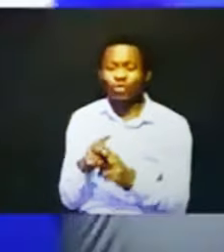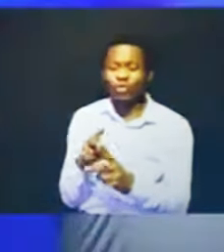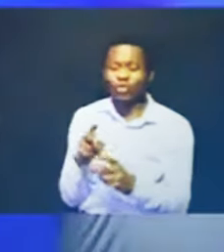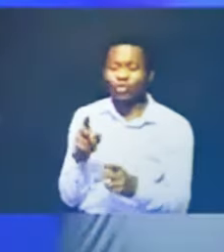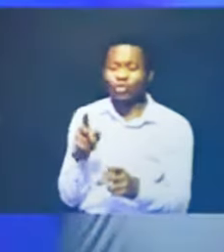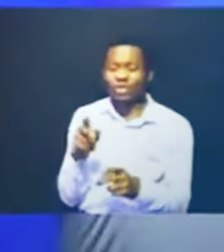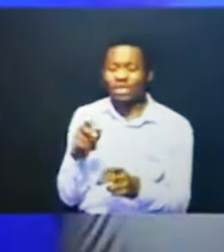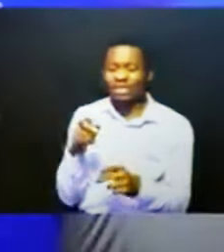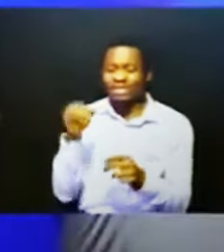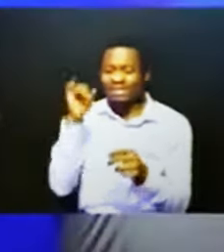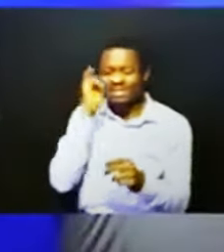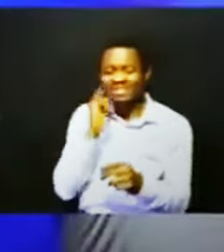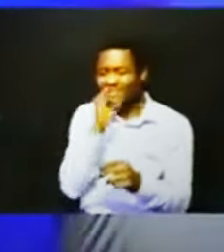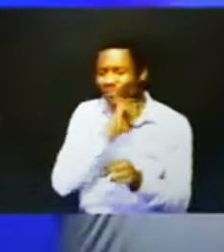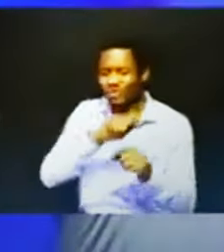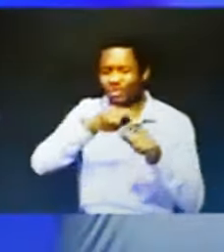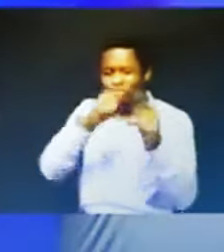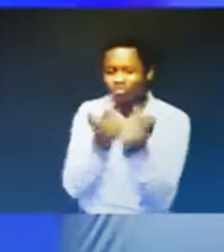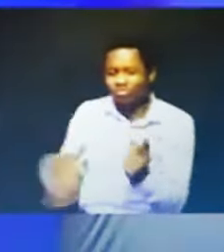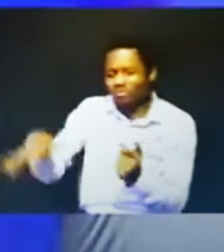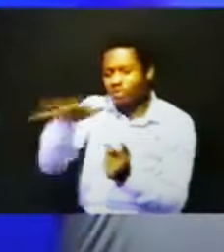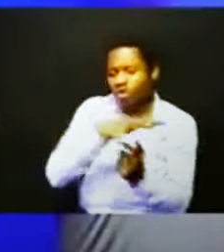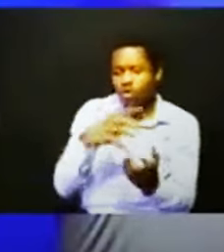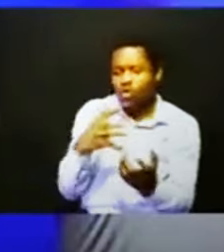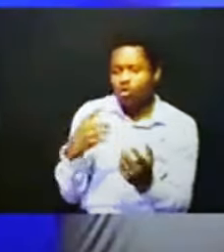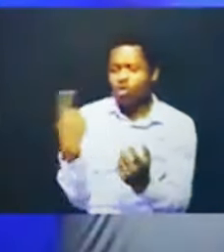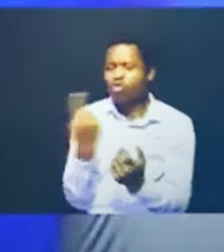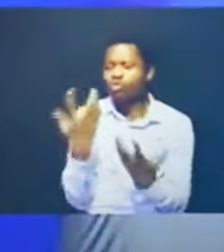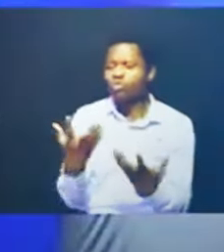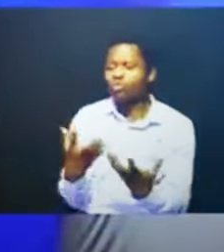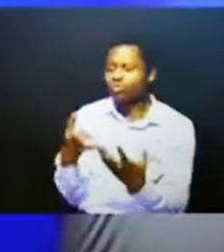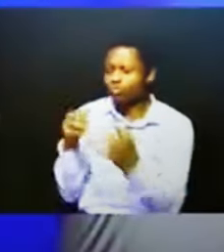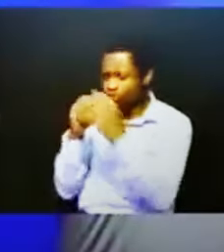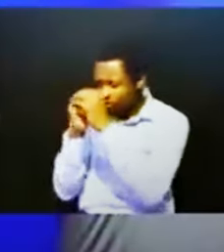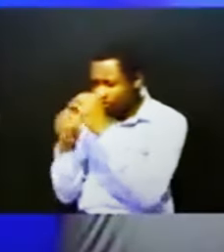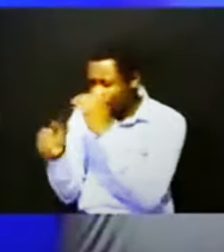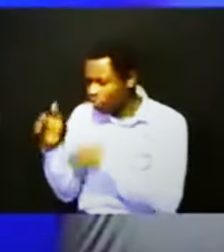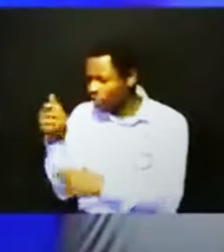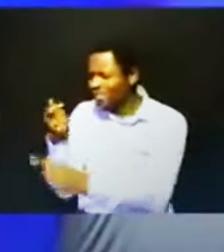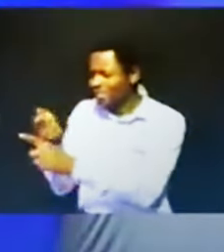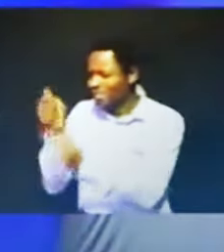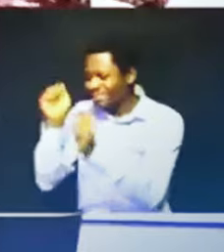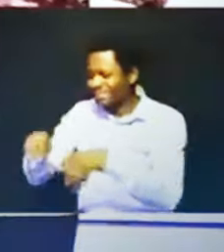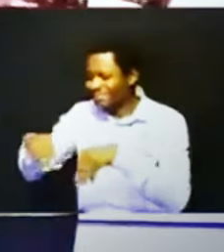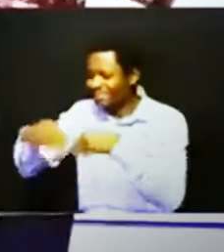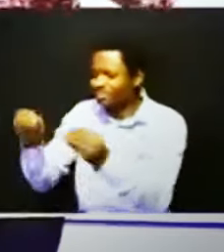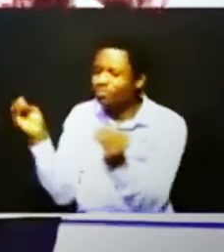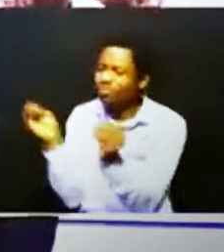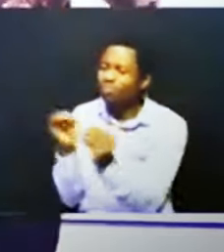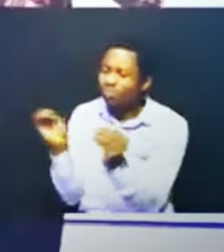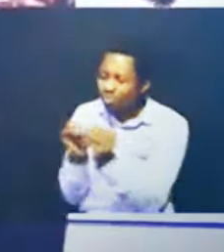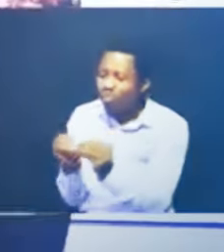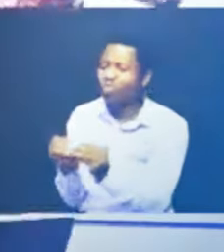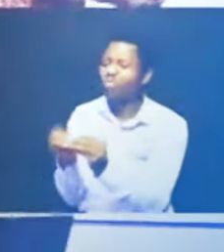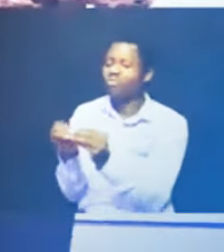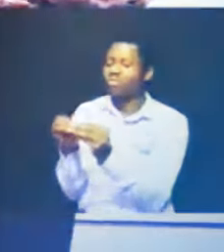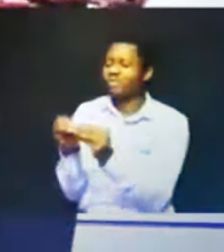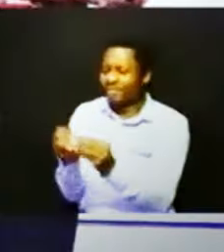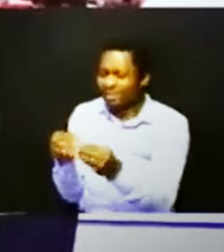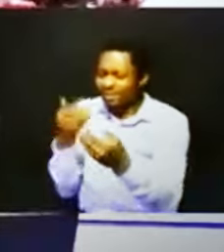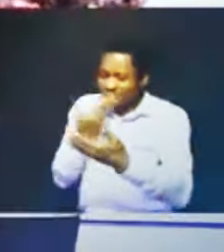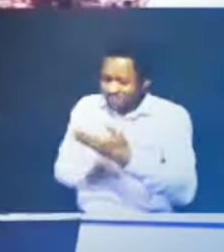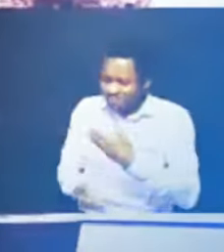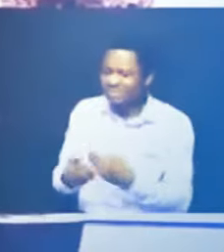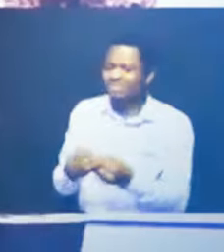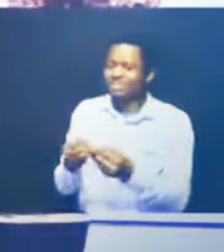fertile, prosper them, give them all that they want at any time. Into the bribia no person was sum nyame a obemma won no bae any norma